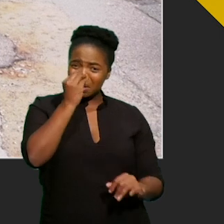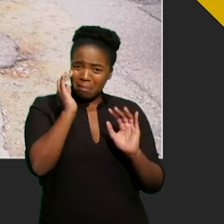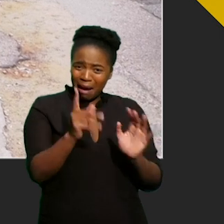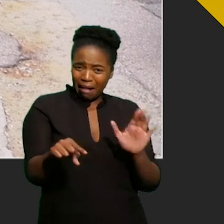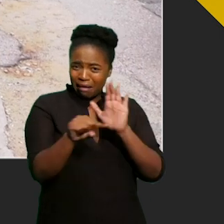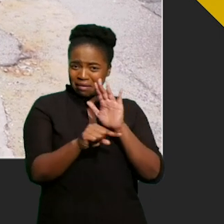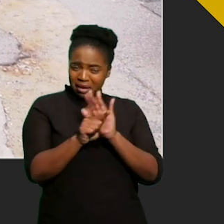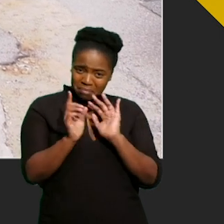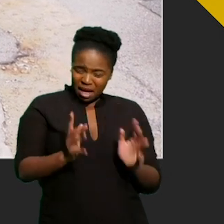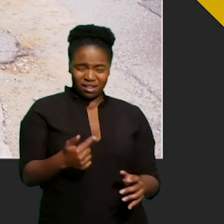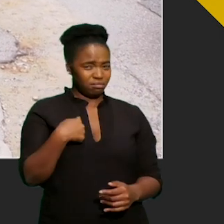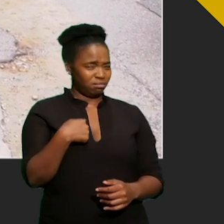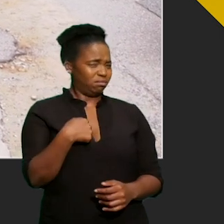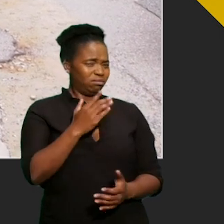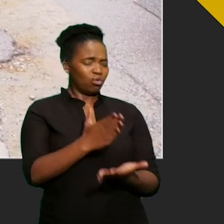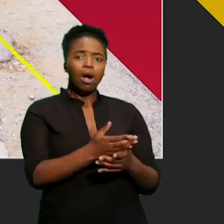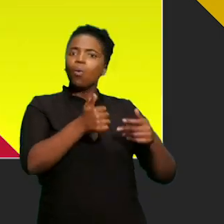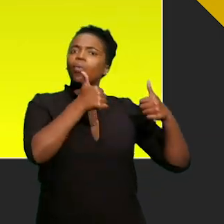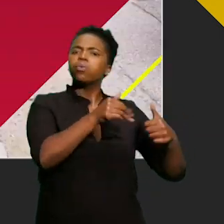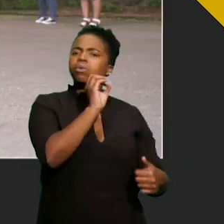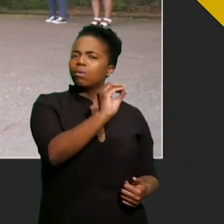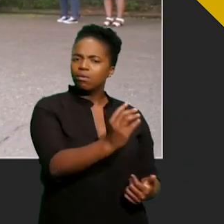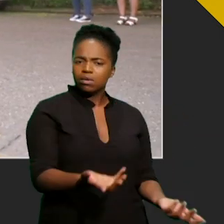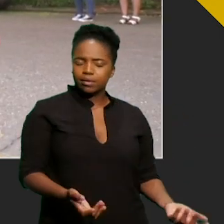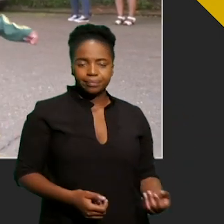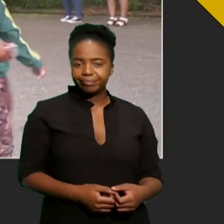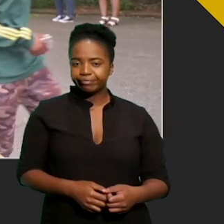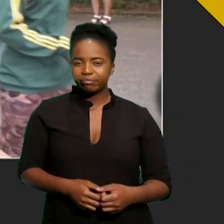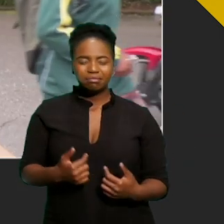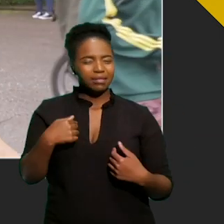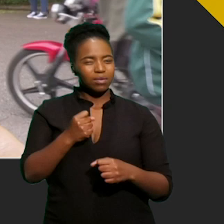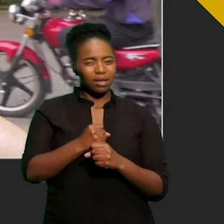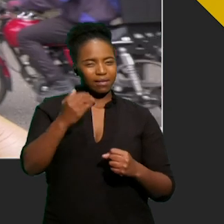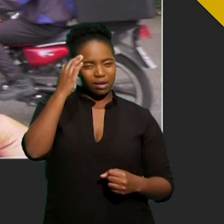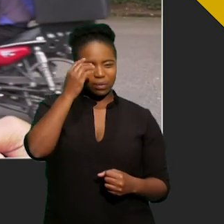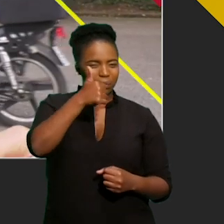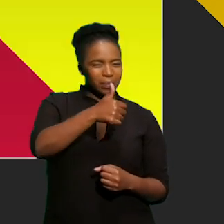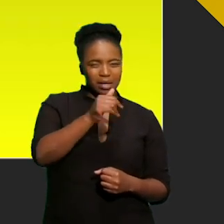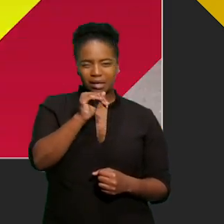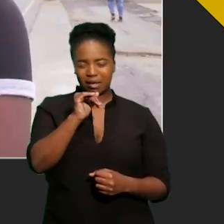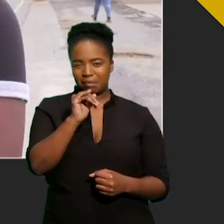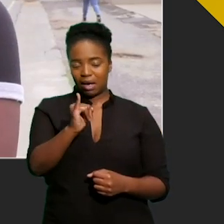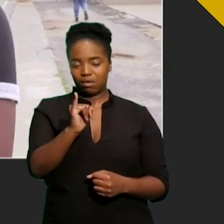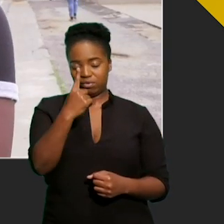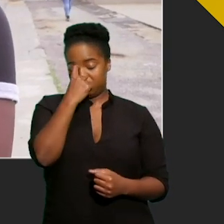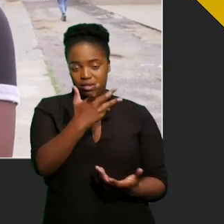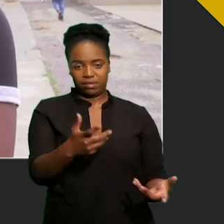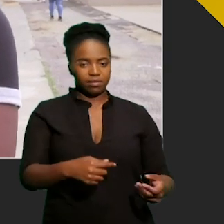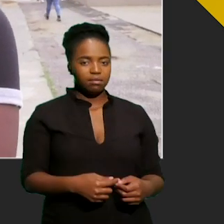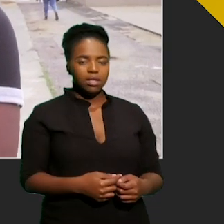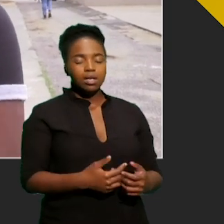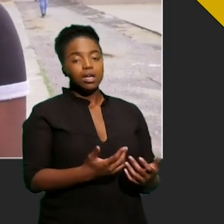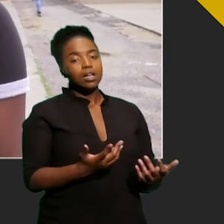yeah, I do question sometimes, is it real? I mean, there has to be good news sometimes. You never know if it's bad or if it's good, so we just believe what we see. If it's